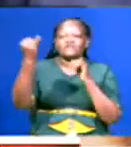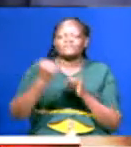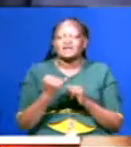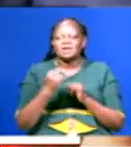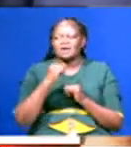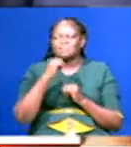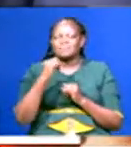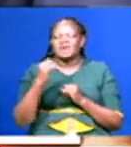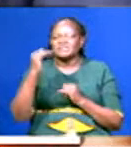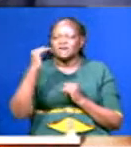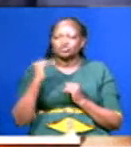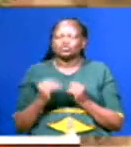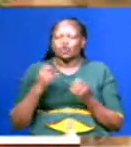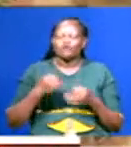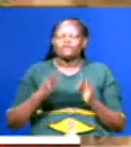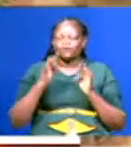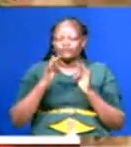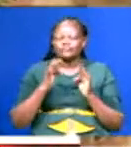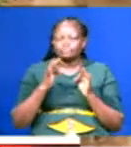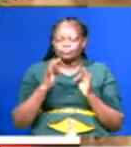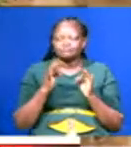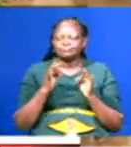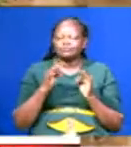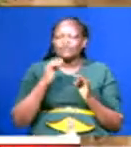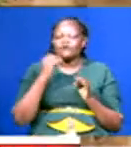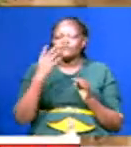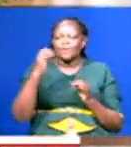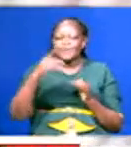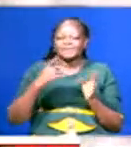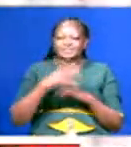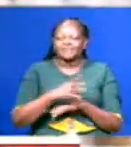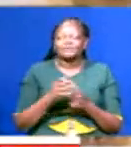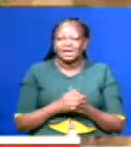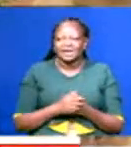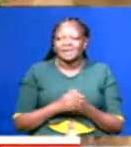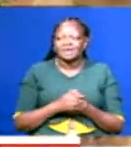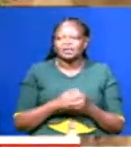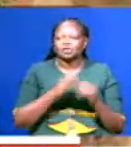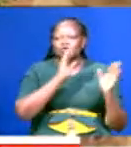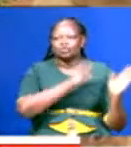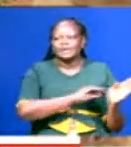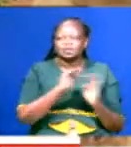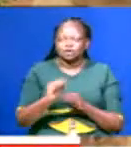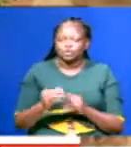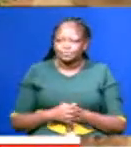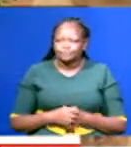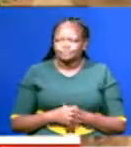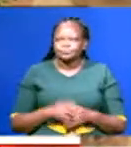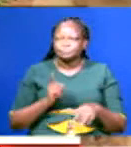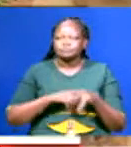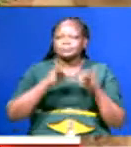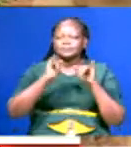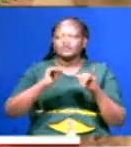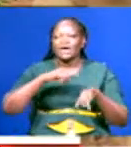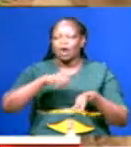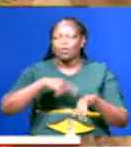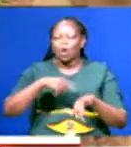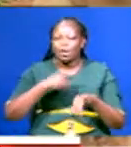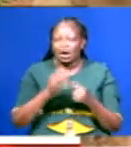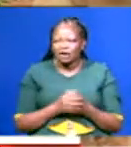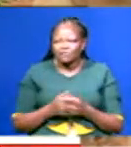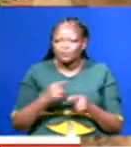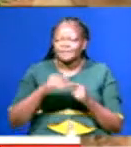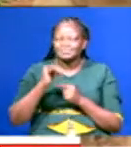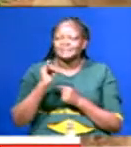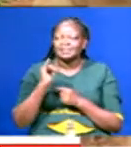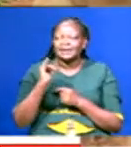4 months after transition. After spending 9 hours in the hands of detectives from the Directorate of Criminal Investigation here in